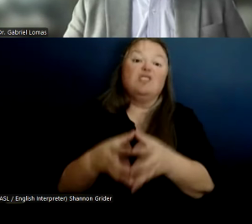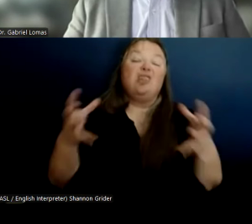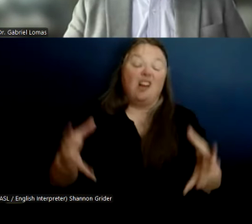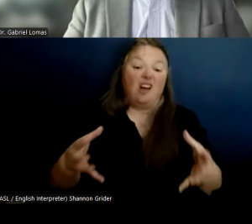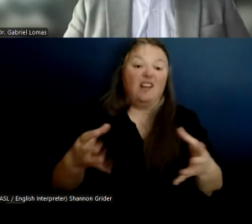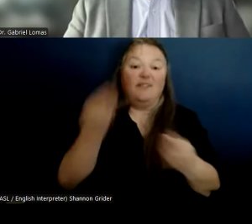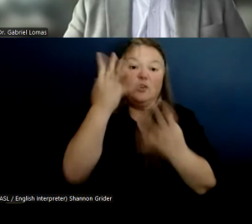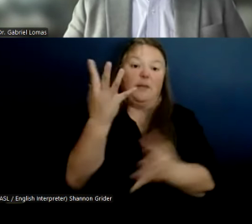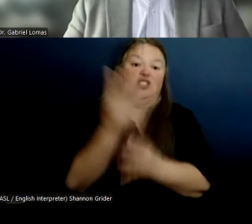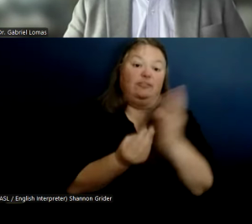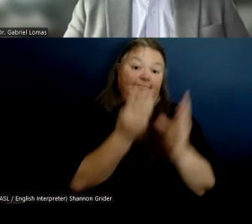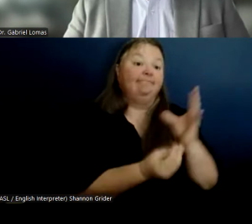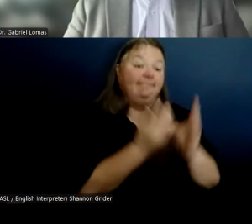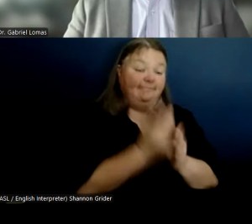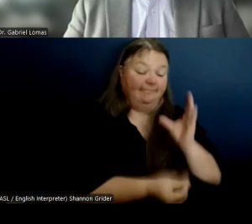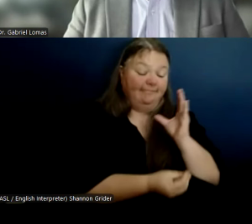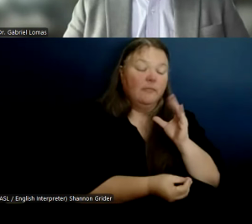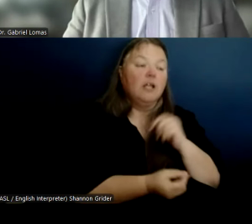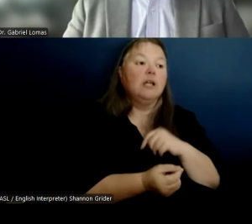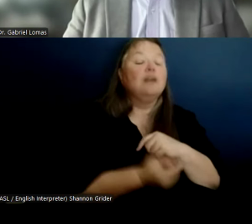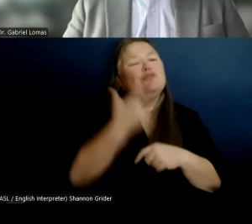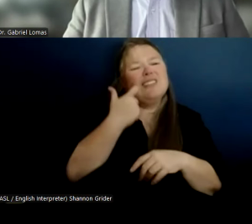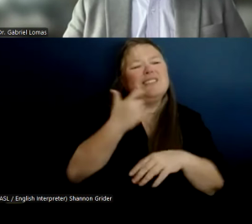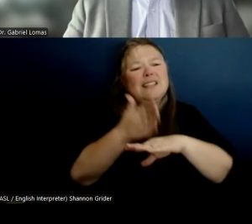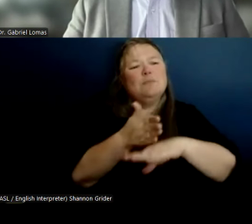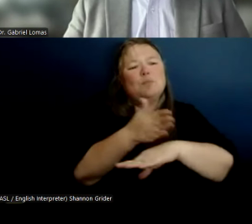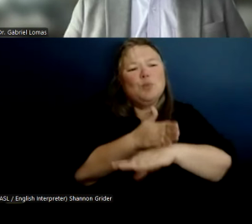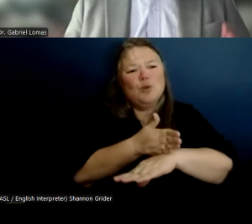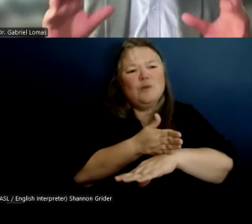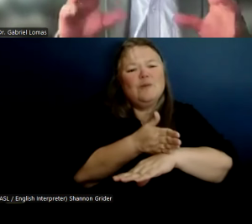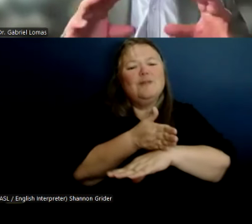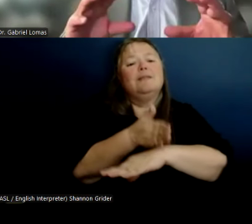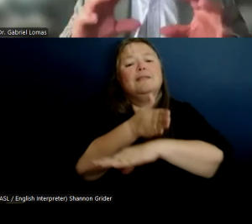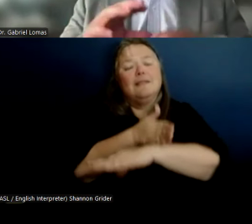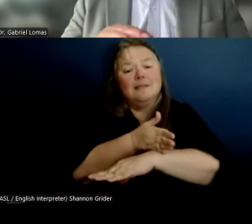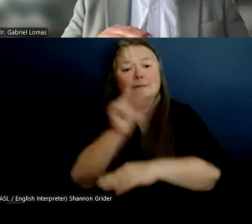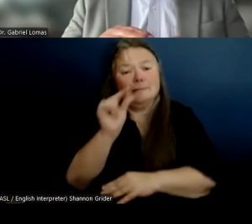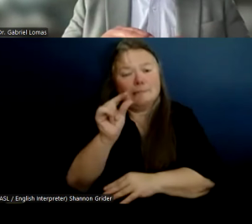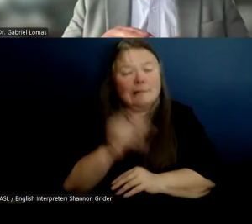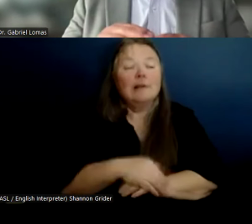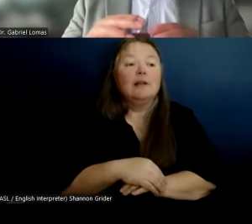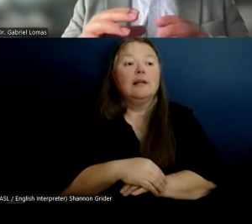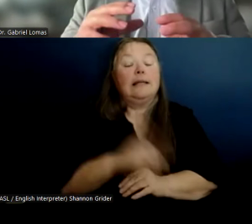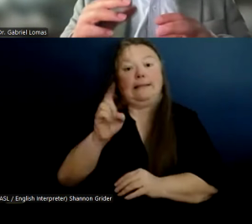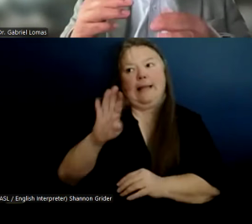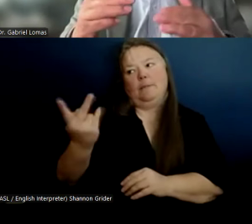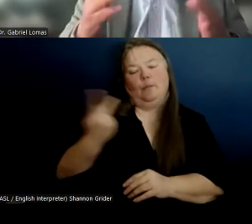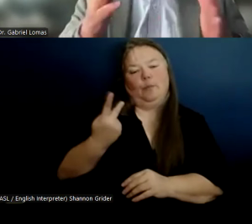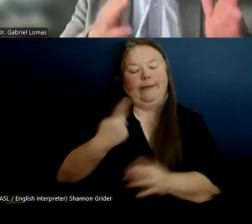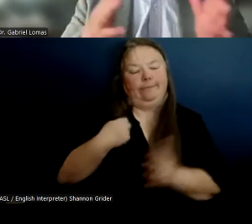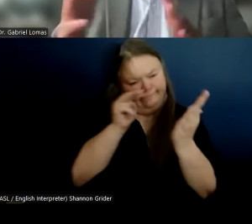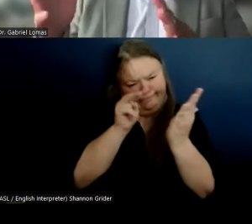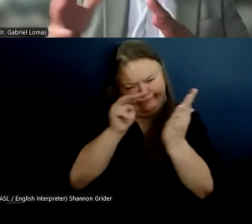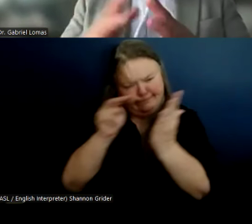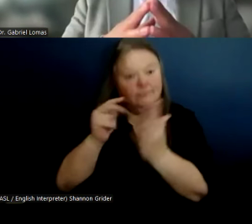information. Although there has been improvement over the years, Deb and I have always like try to stay on top of this issue. And I've